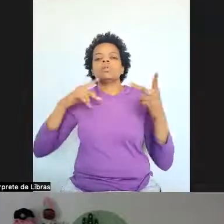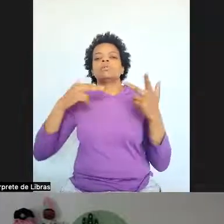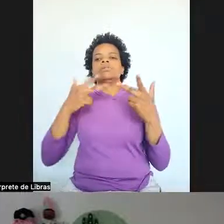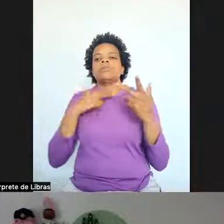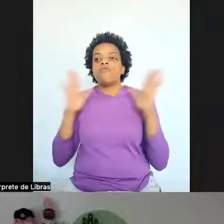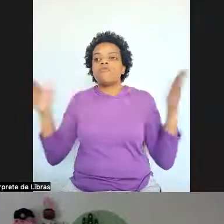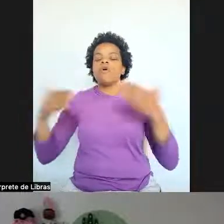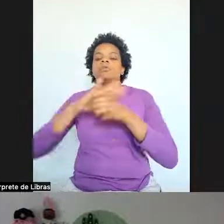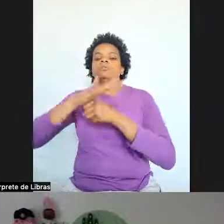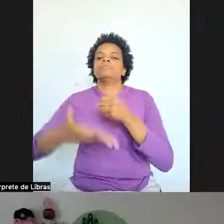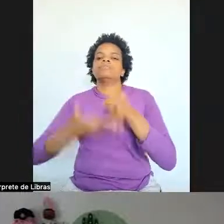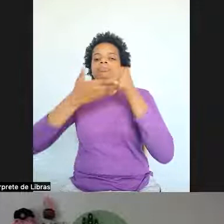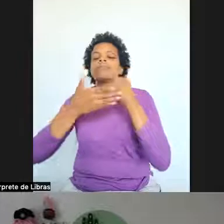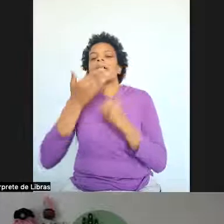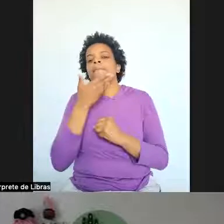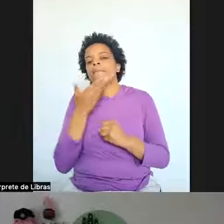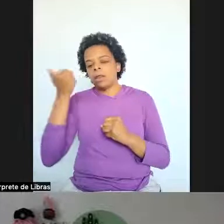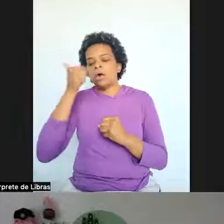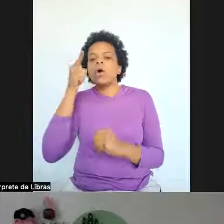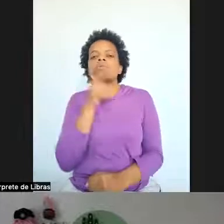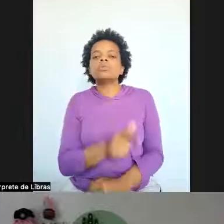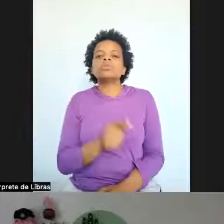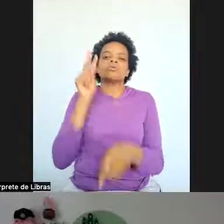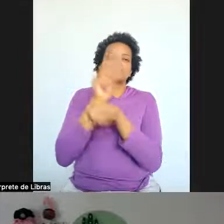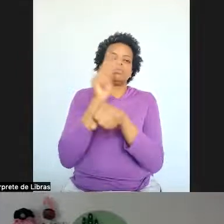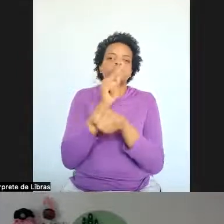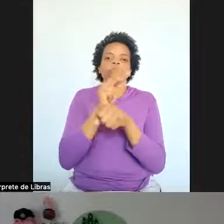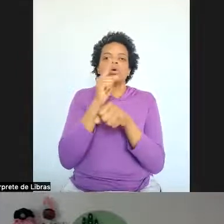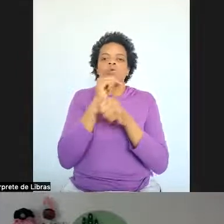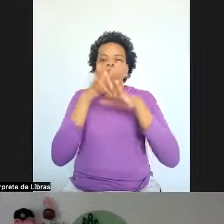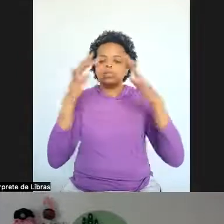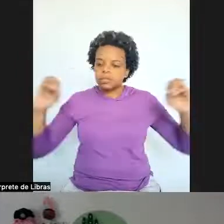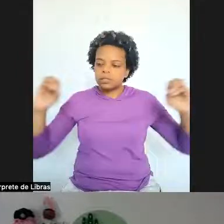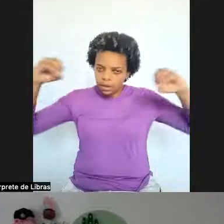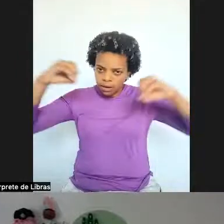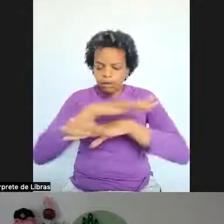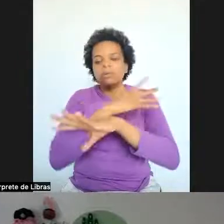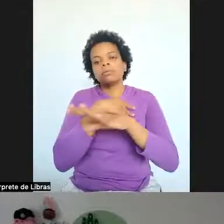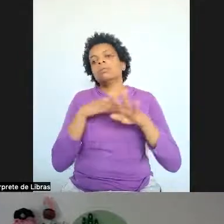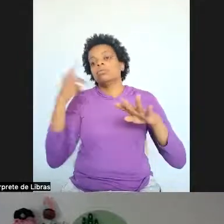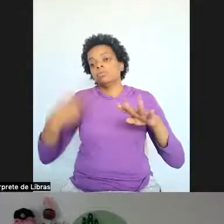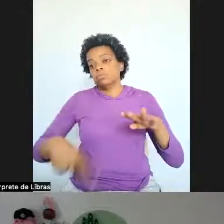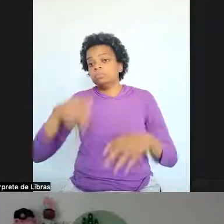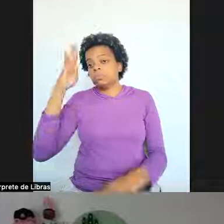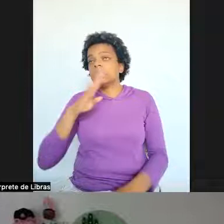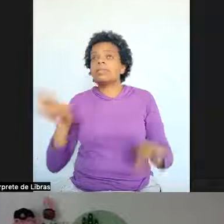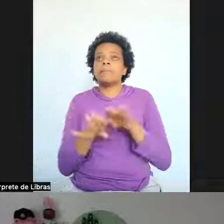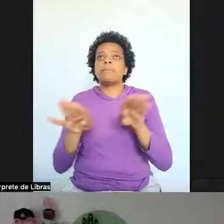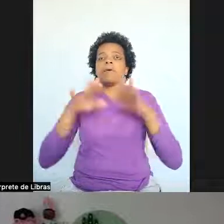lead to an improvement in the state of the conservation of the ocean, both in Brazil and